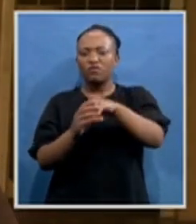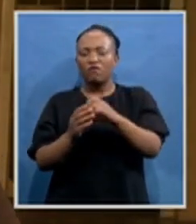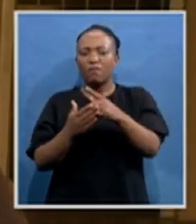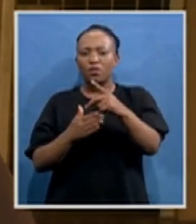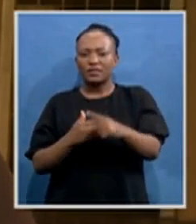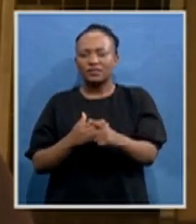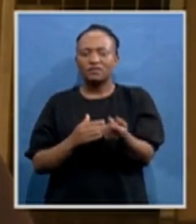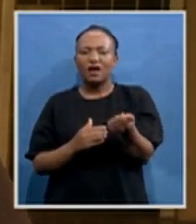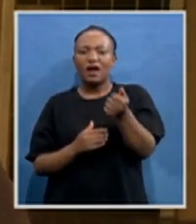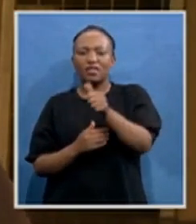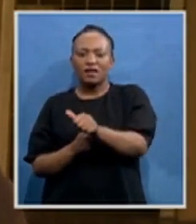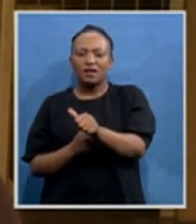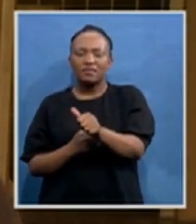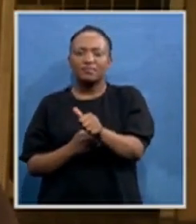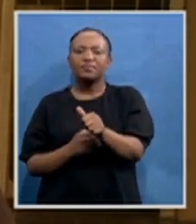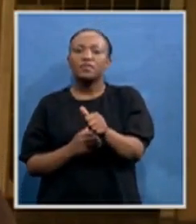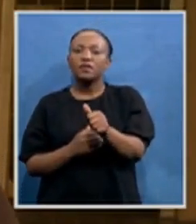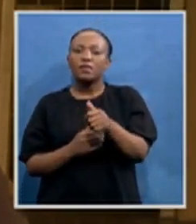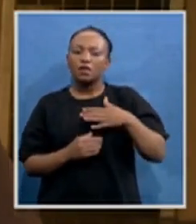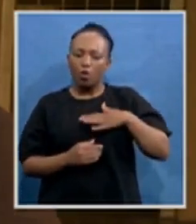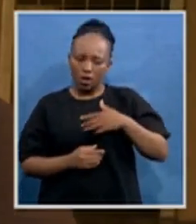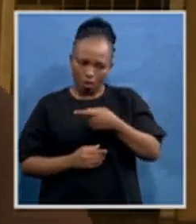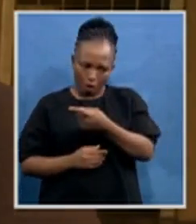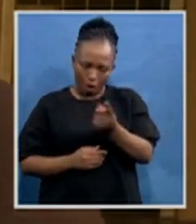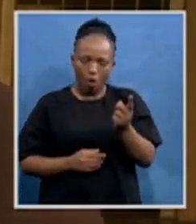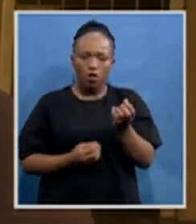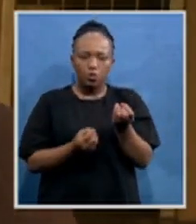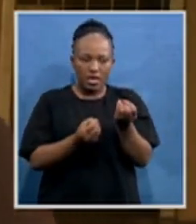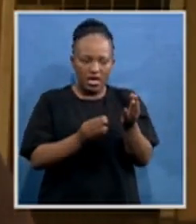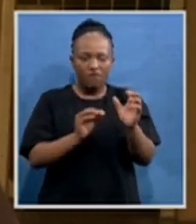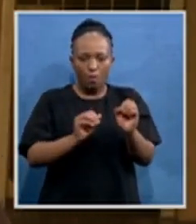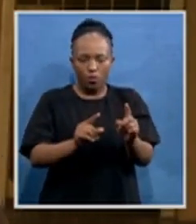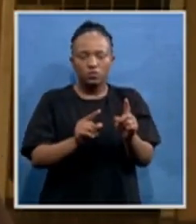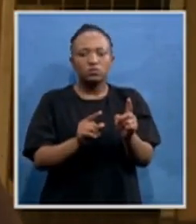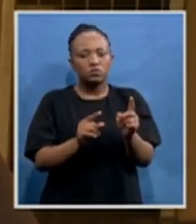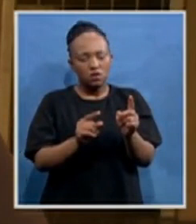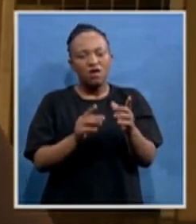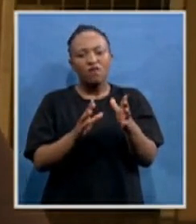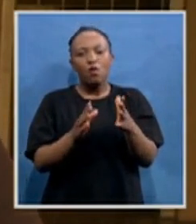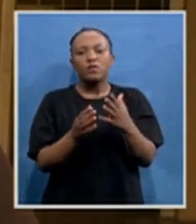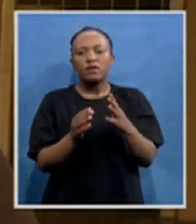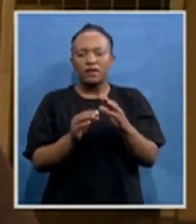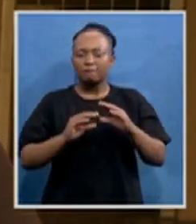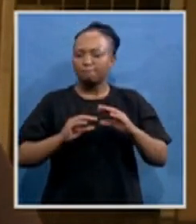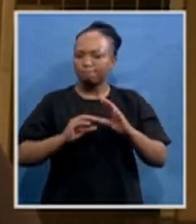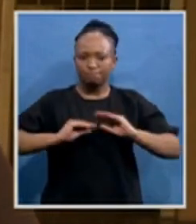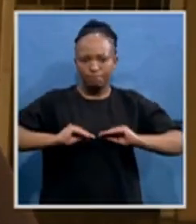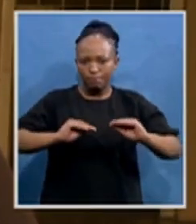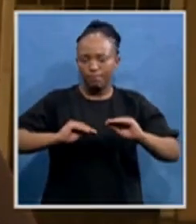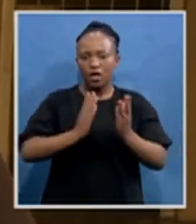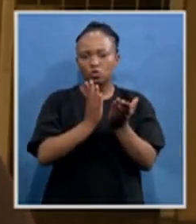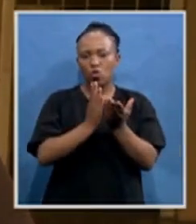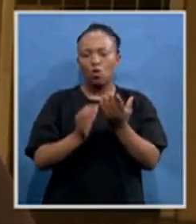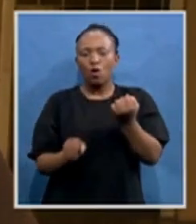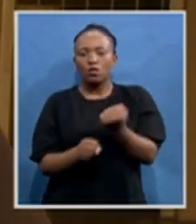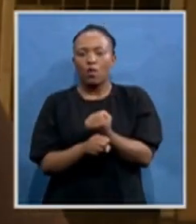all offenders an opportunity to rehabilitate, whether it is by schooling or by working outside. One of the people we spoke